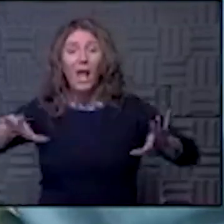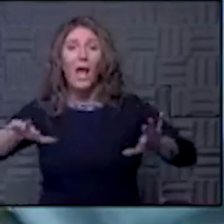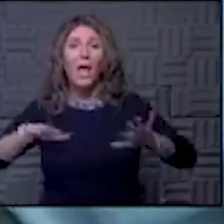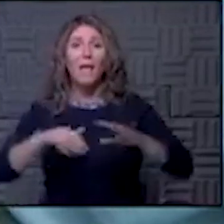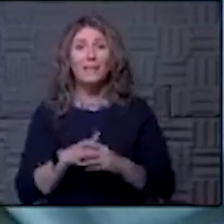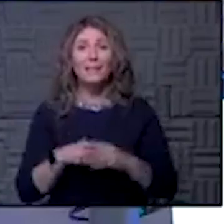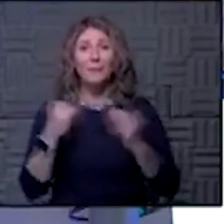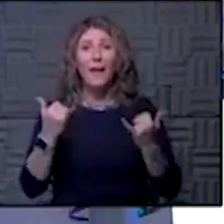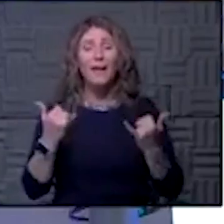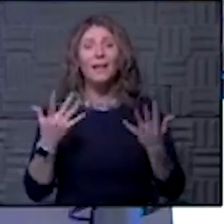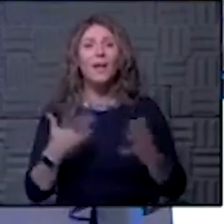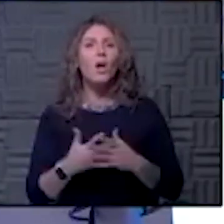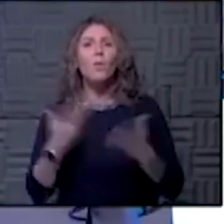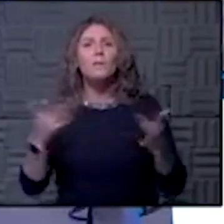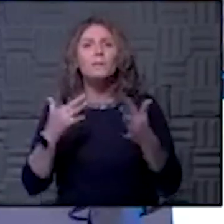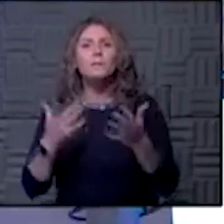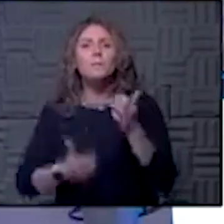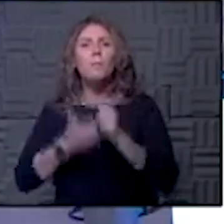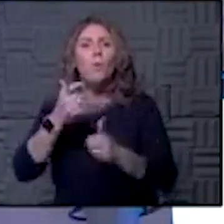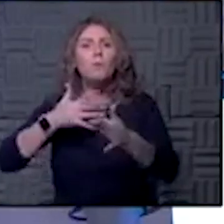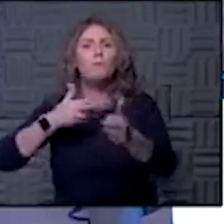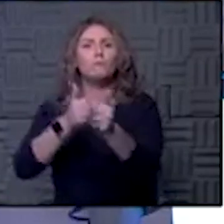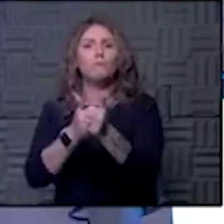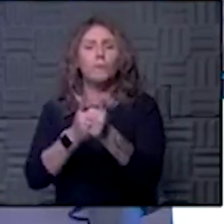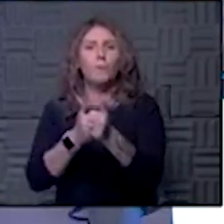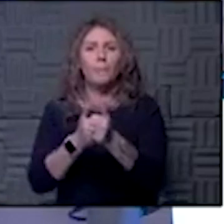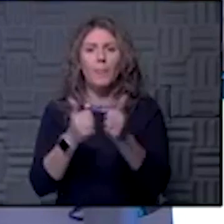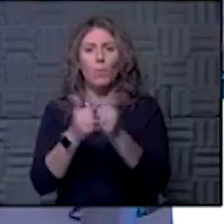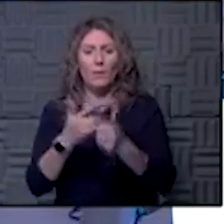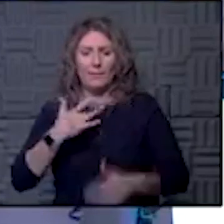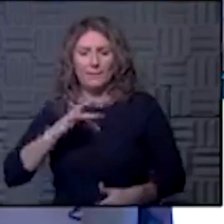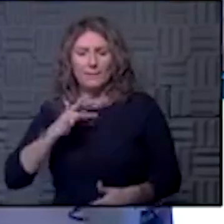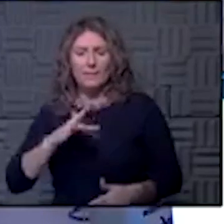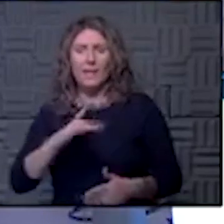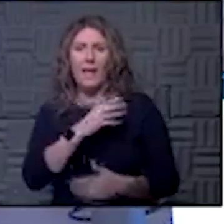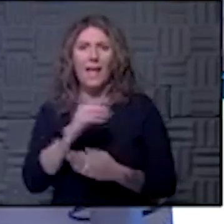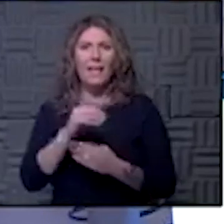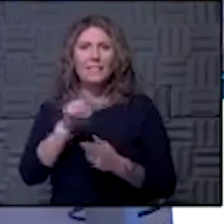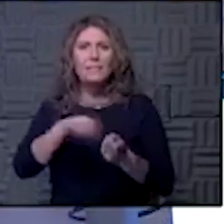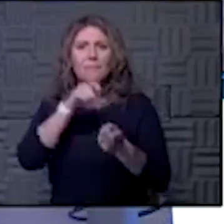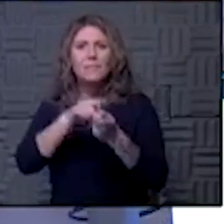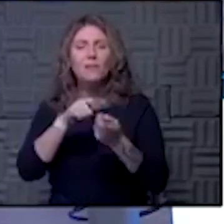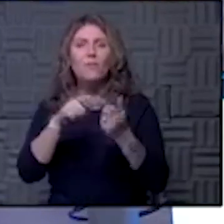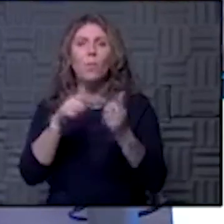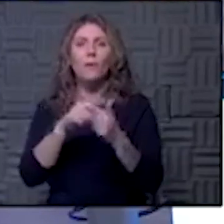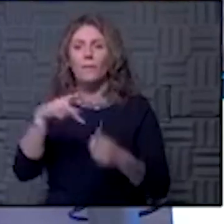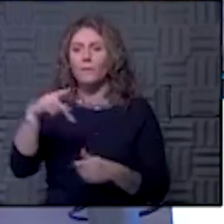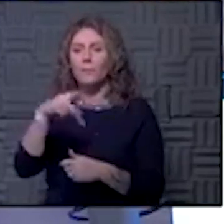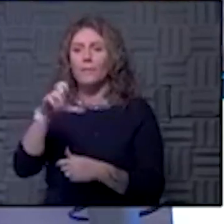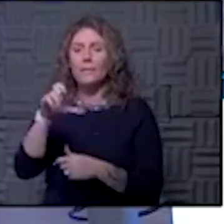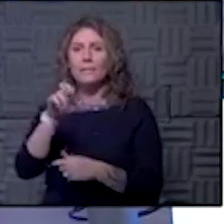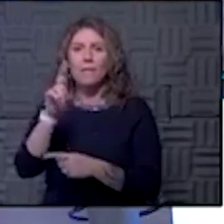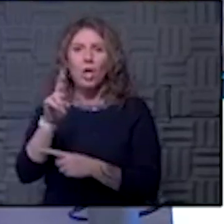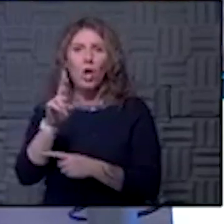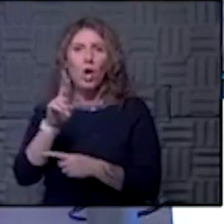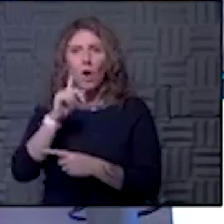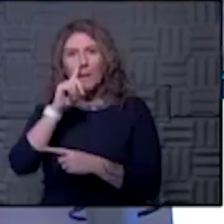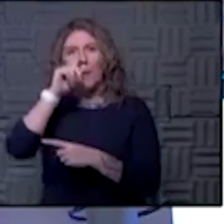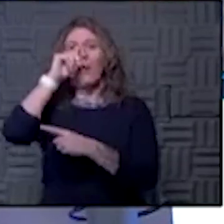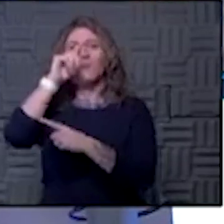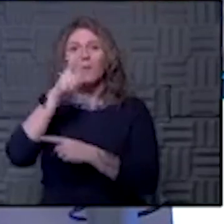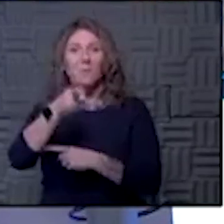what is right now, tell us the most up-to-date thoughts about sensitivity and specificity for the PCR nasal swab biopsy that you like to